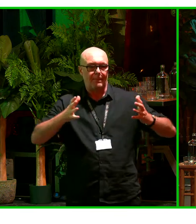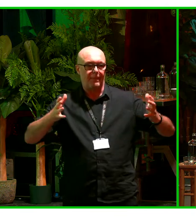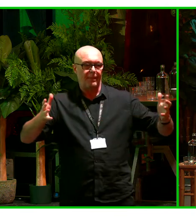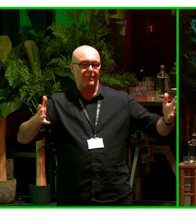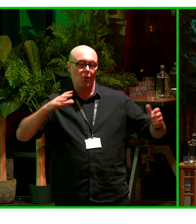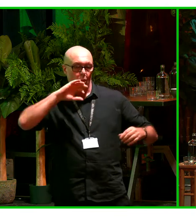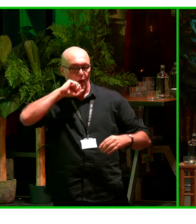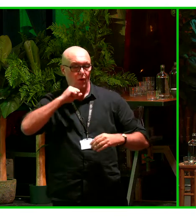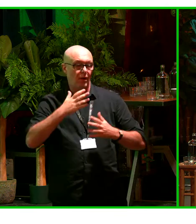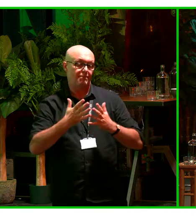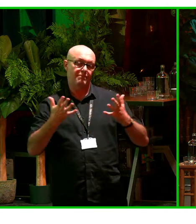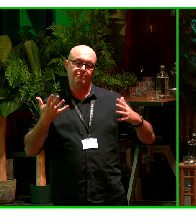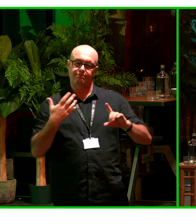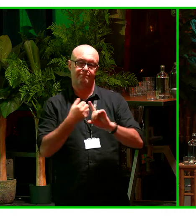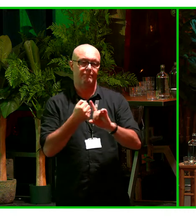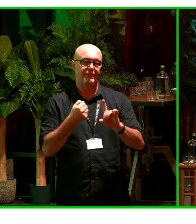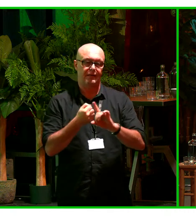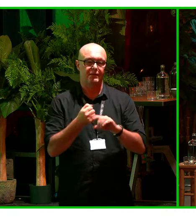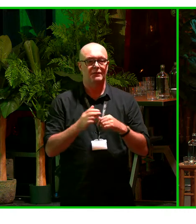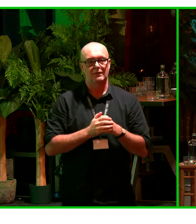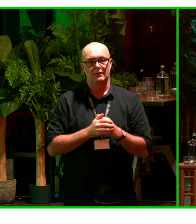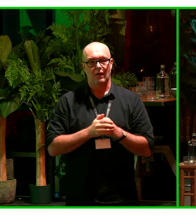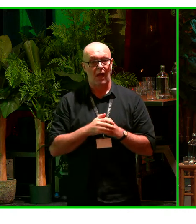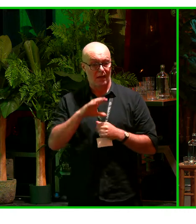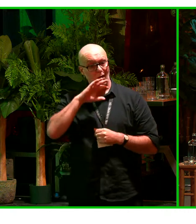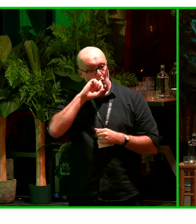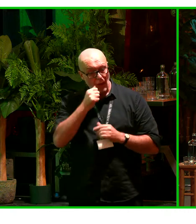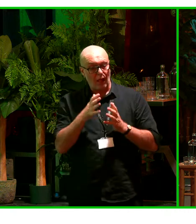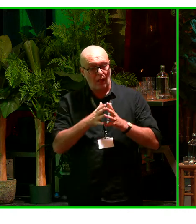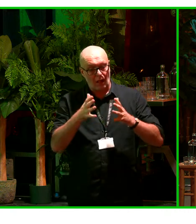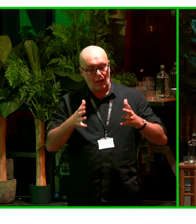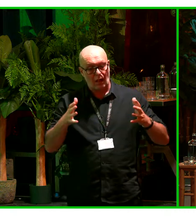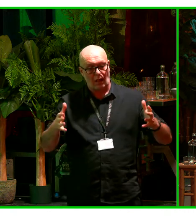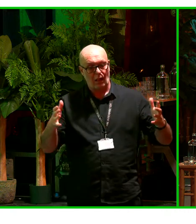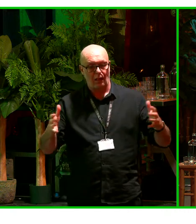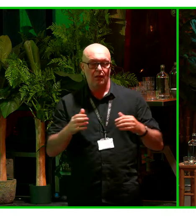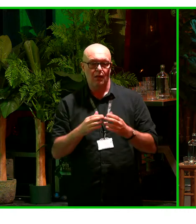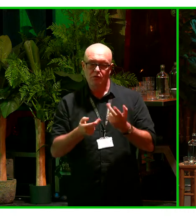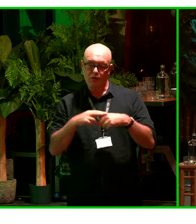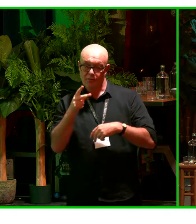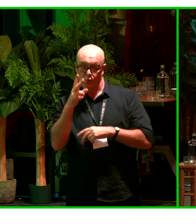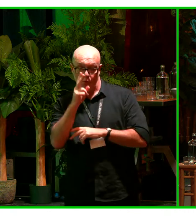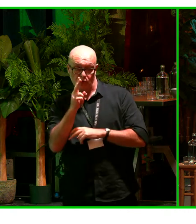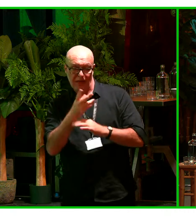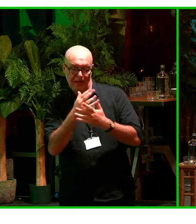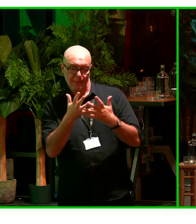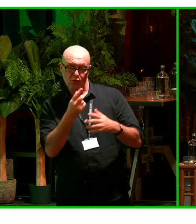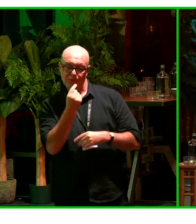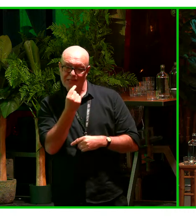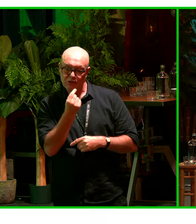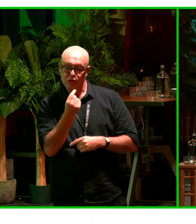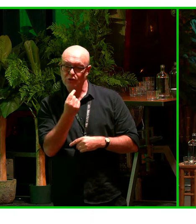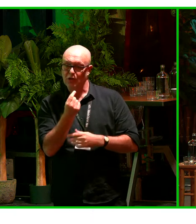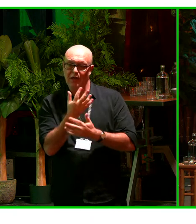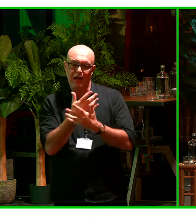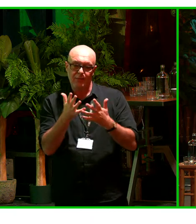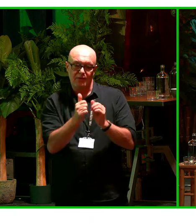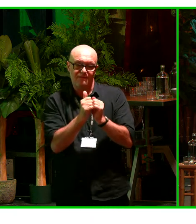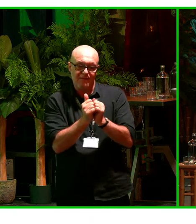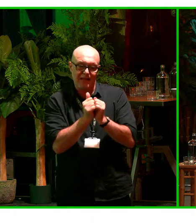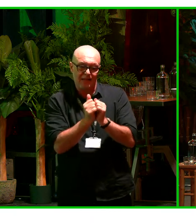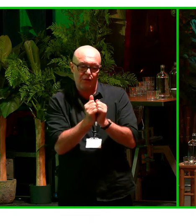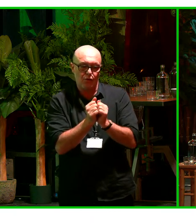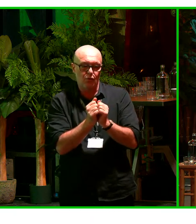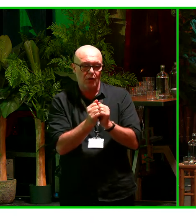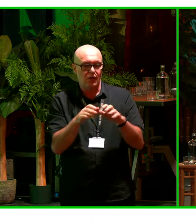lie. And just watch how much potential and how much value and efficiency is unlocked